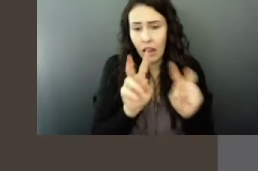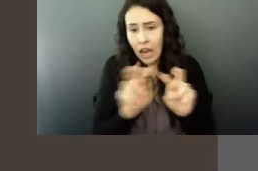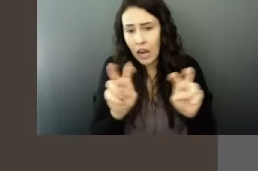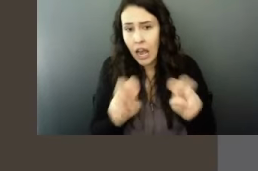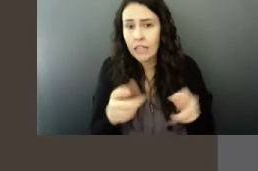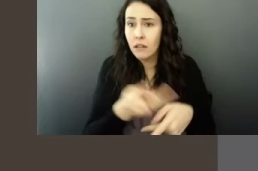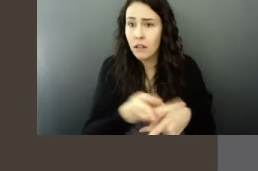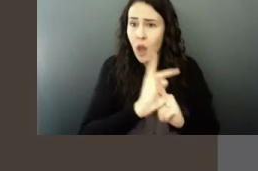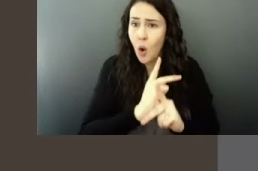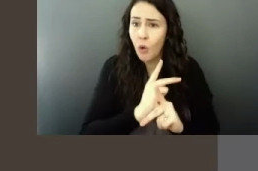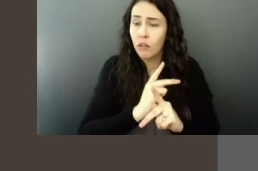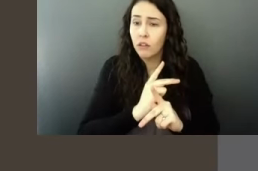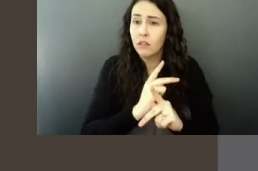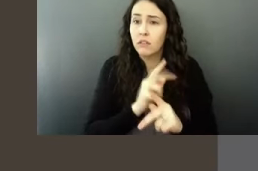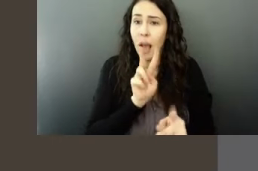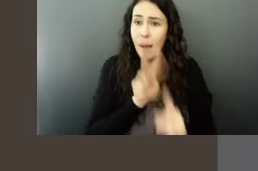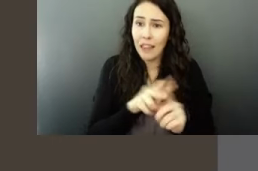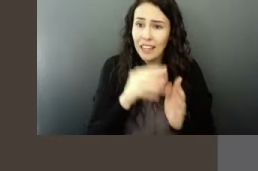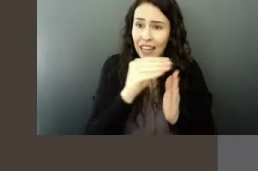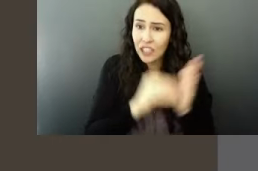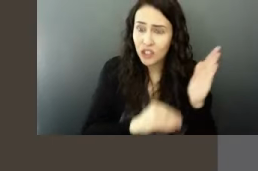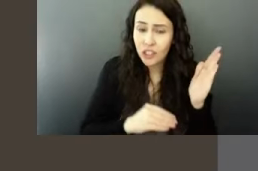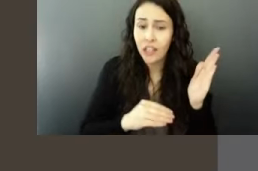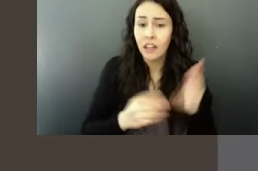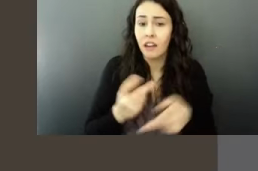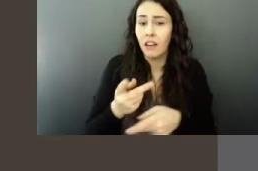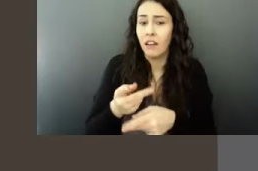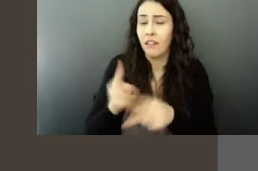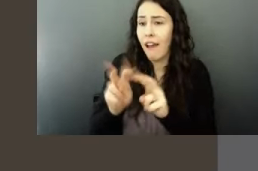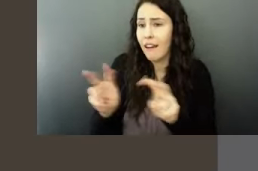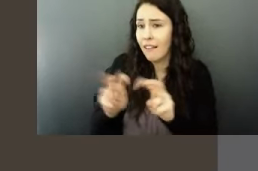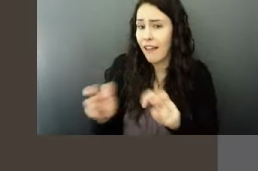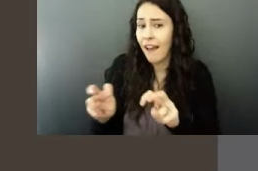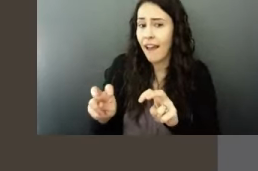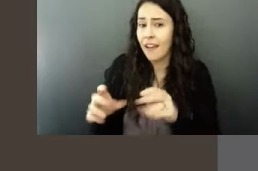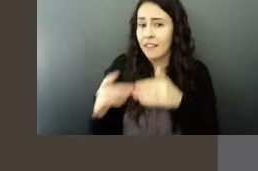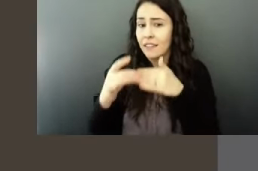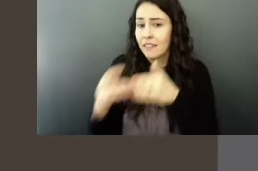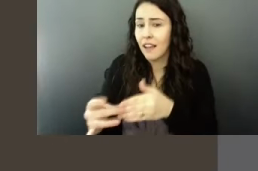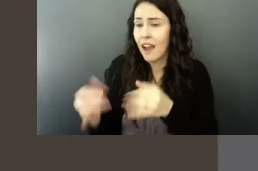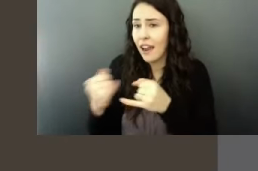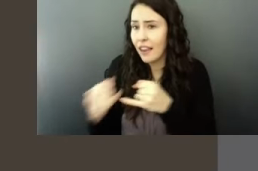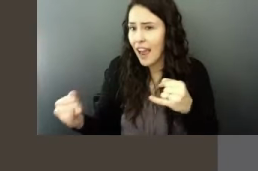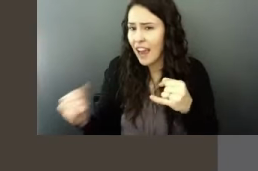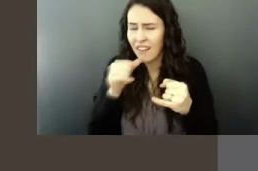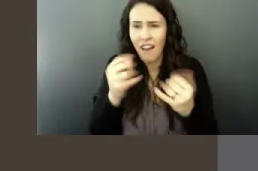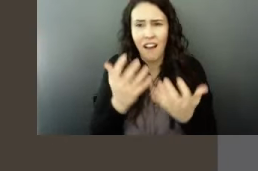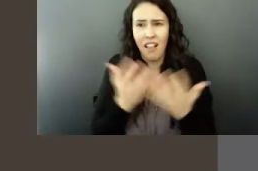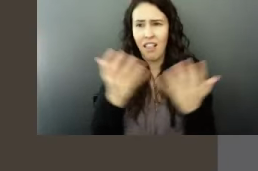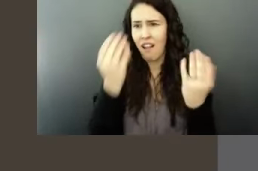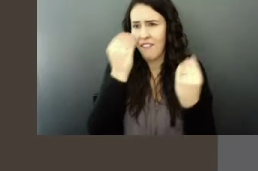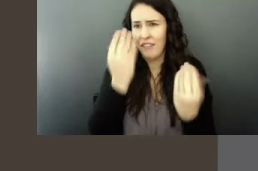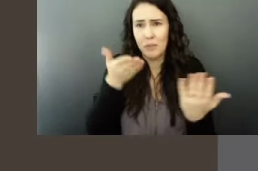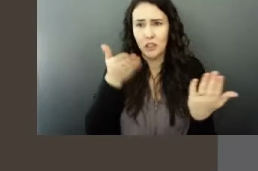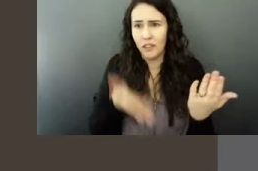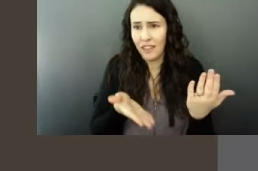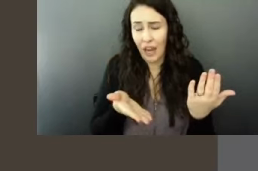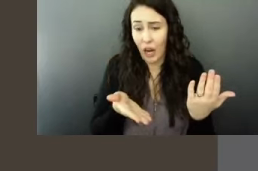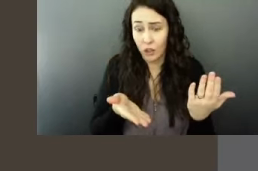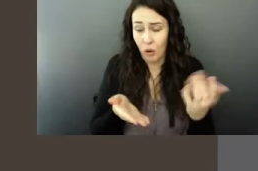analyze guidelines, analyze a residential loan application. So there's not a lot of information there. So it's just, even as a